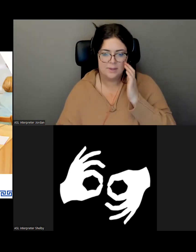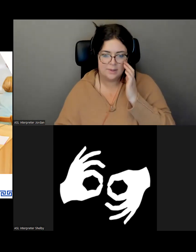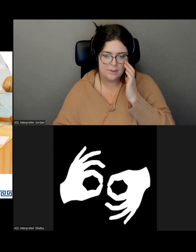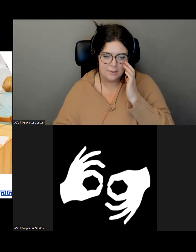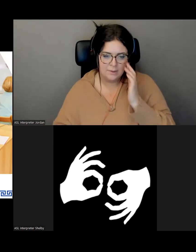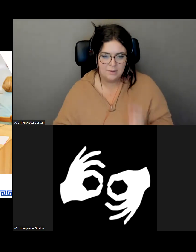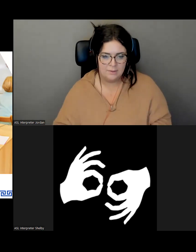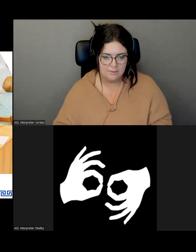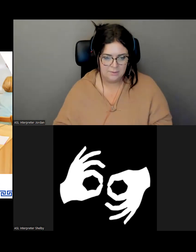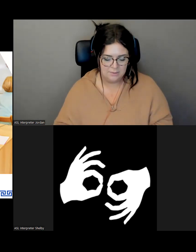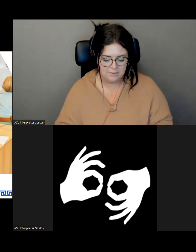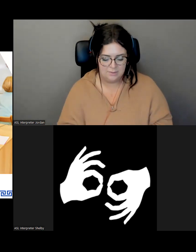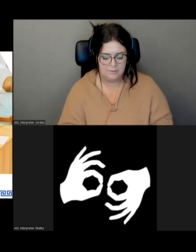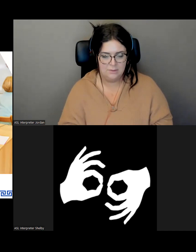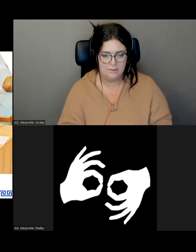change slides.